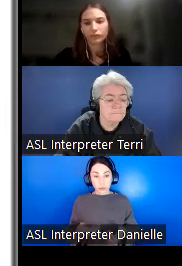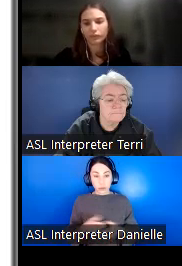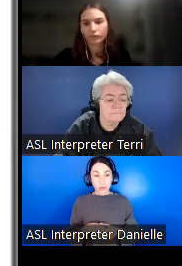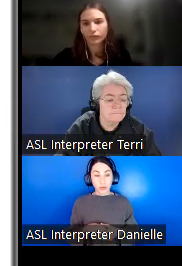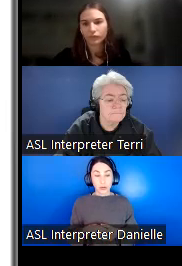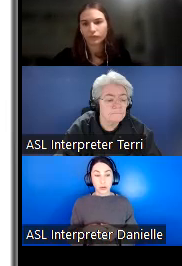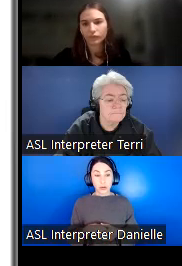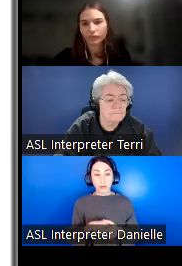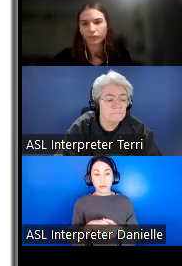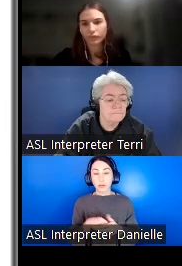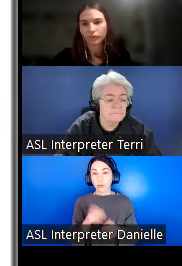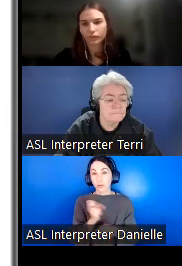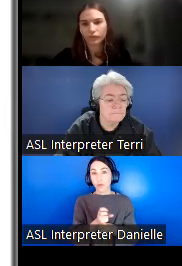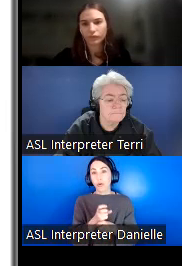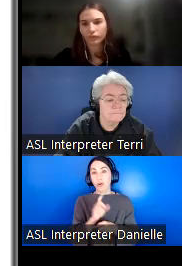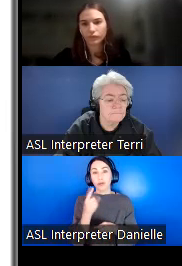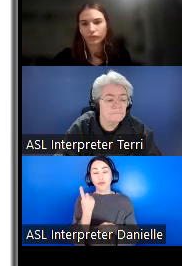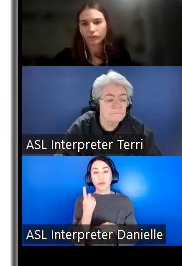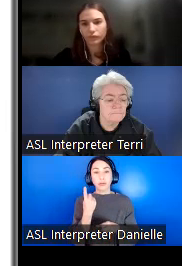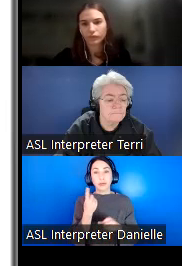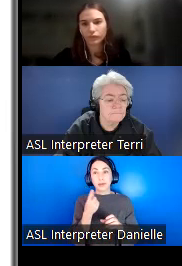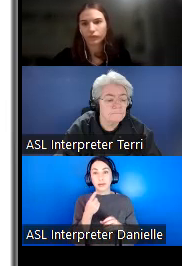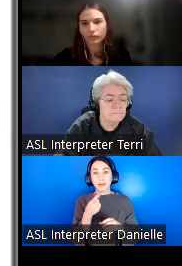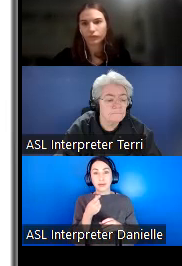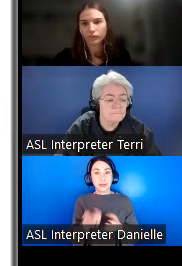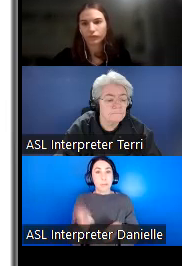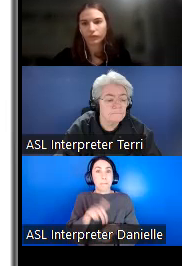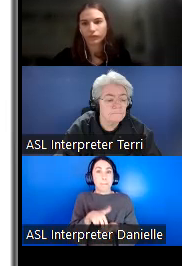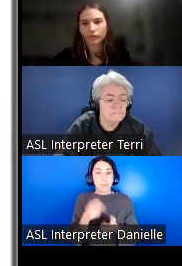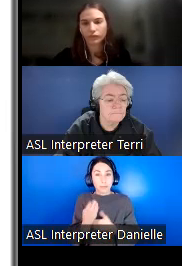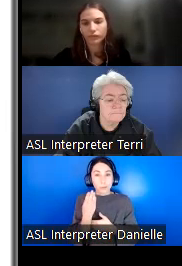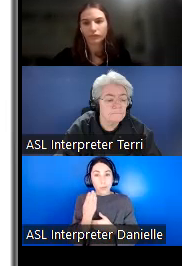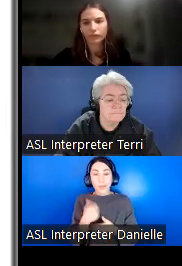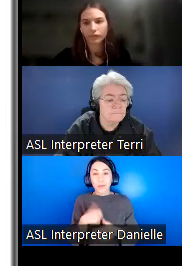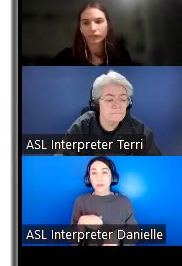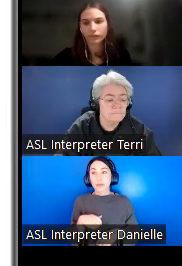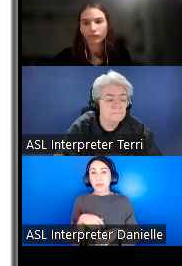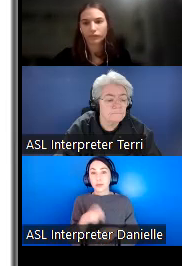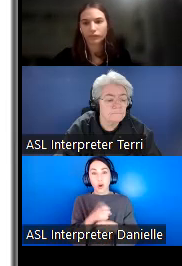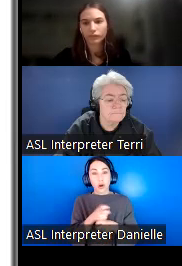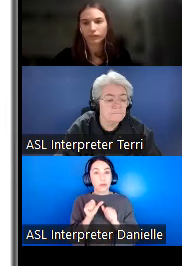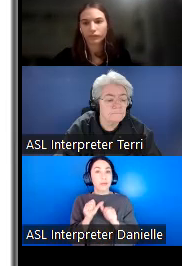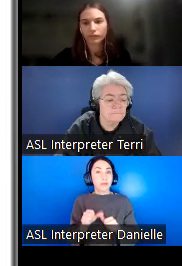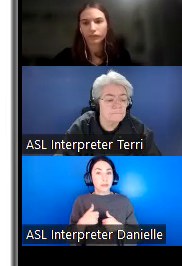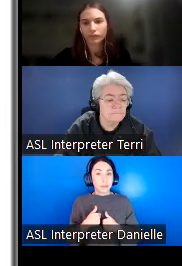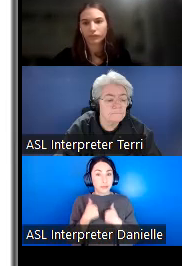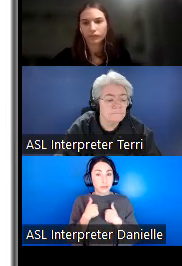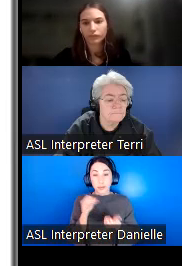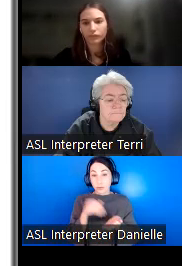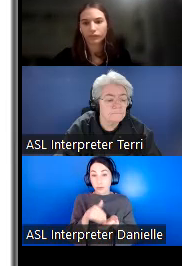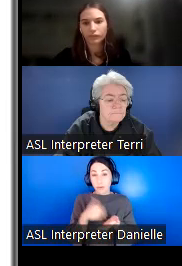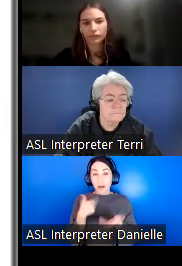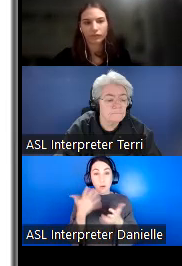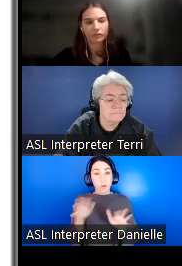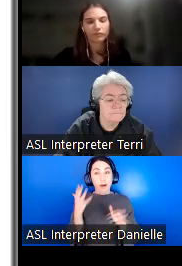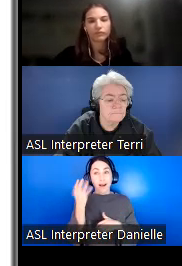found it very difficult to get out of bed. I found it very difficult to get on with my life. And I didn't want often to be out in the